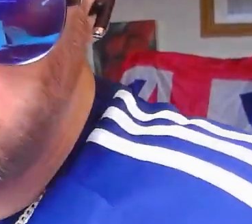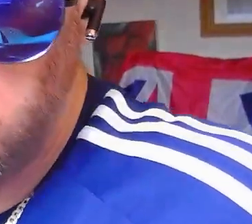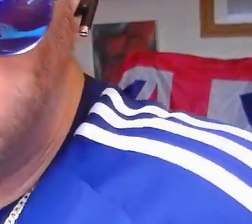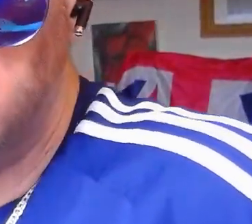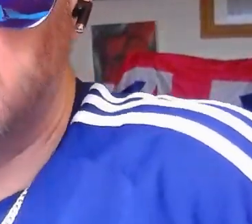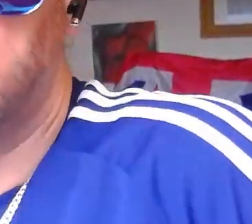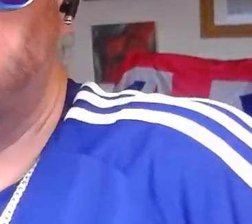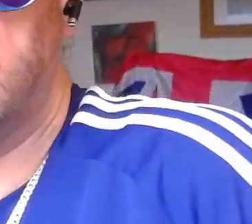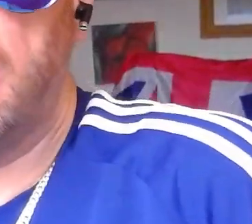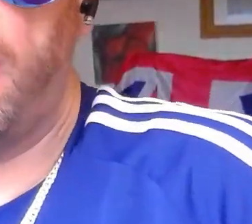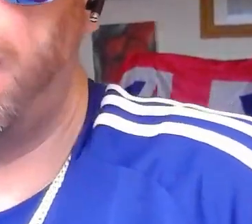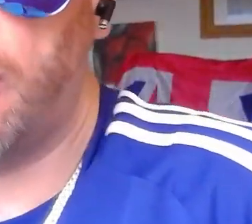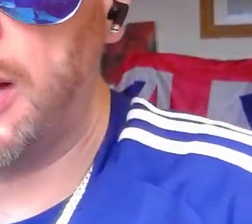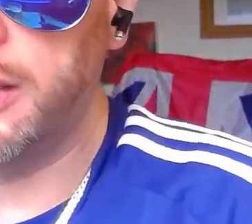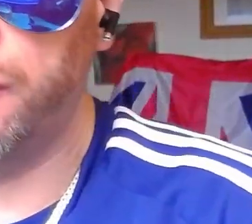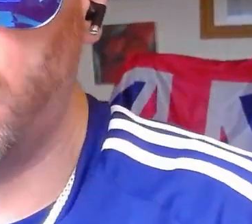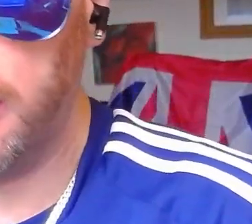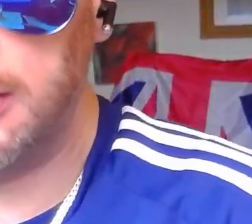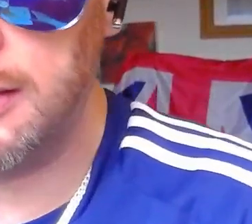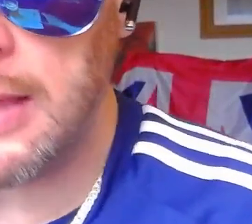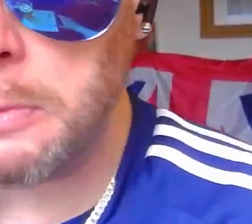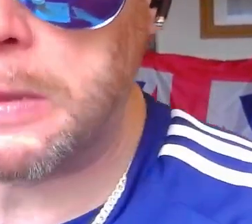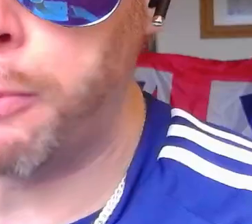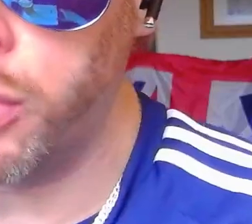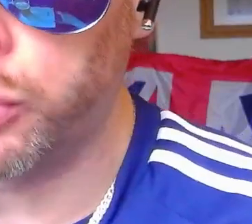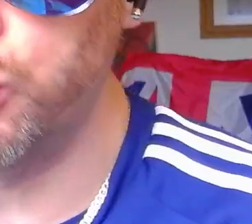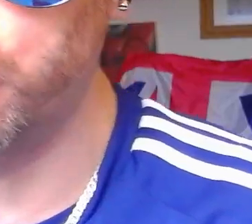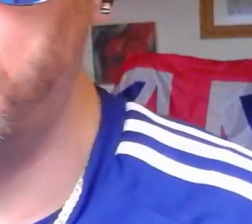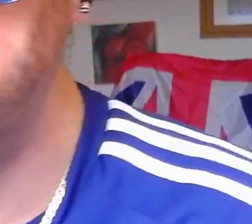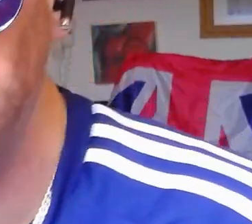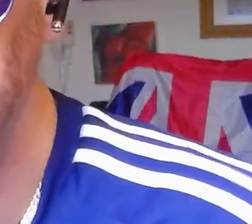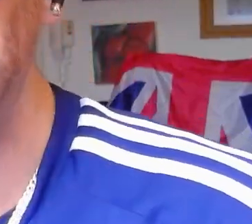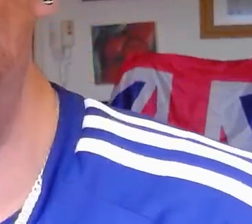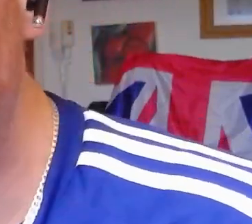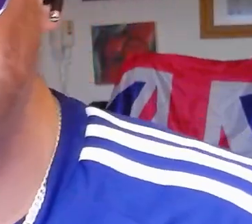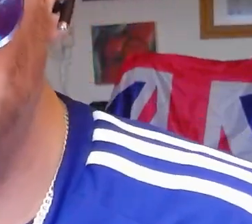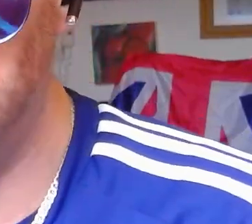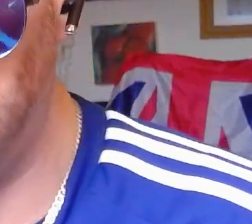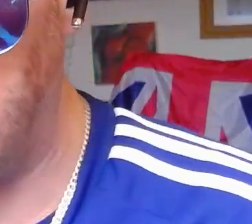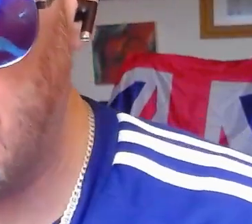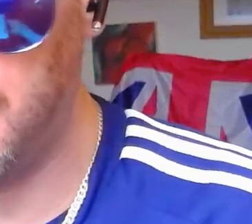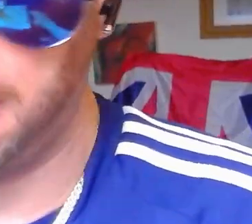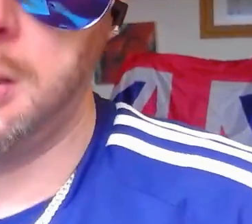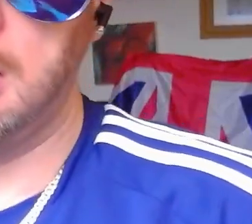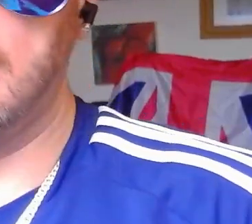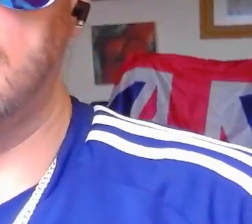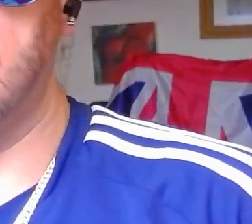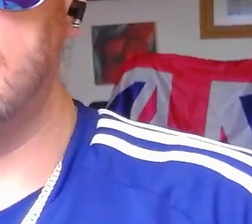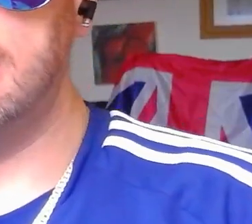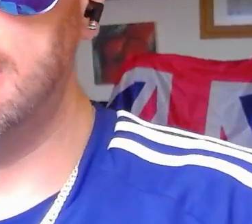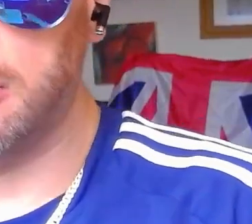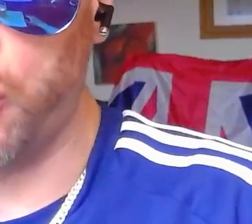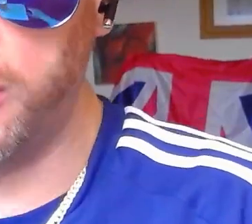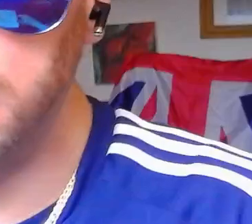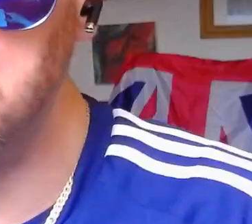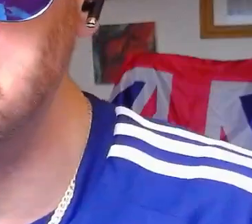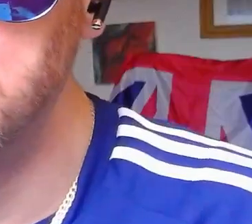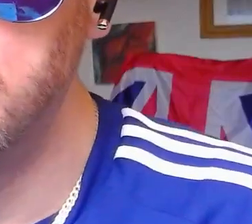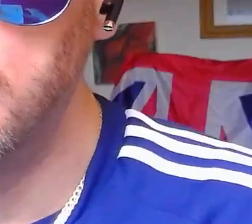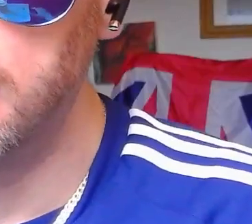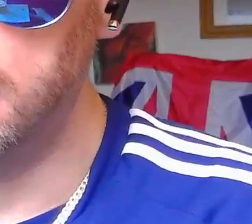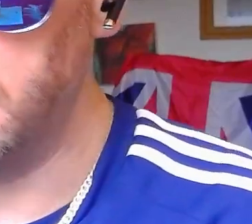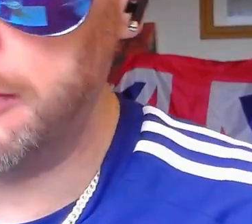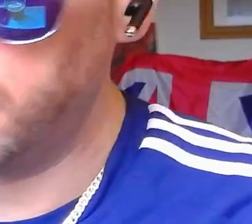like me and you, man. Don't give a flying fuck. And they think people are too stupid to figure out their racket. And it's either join